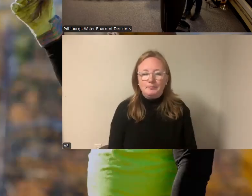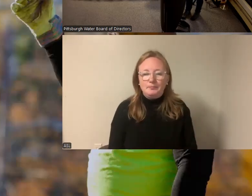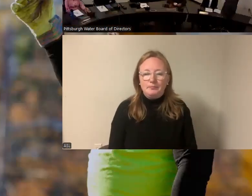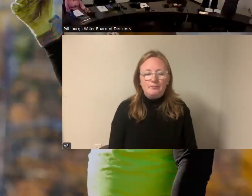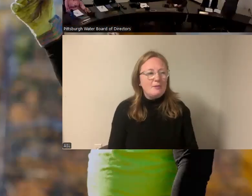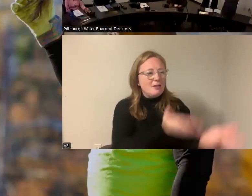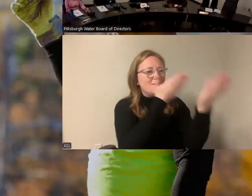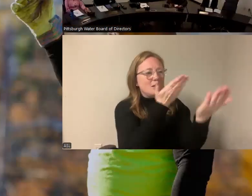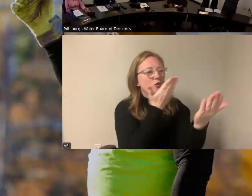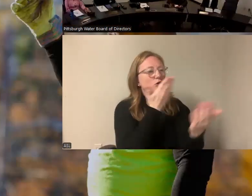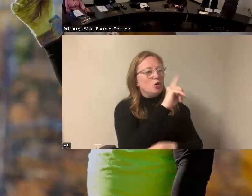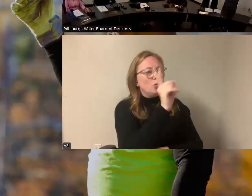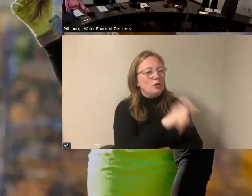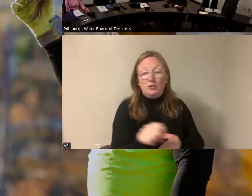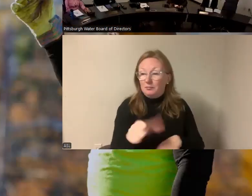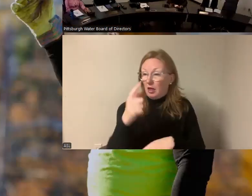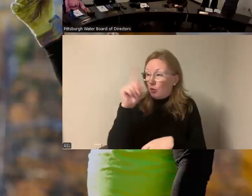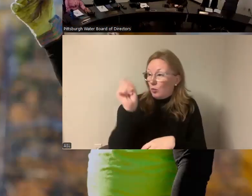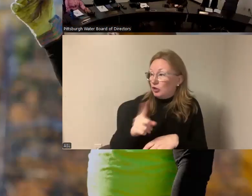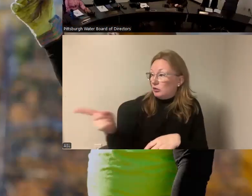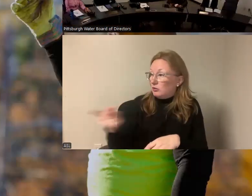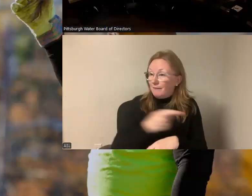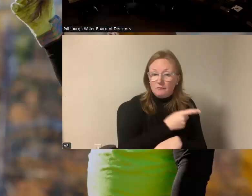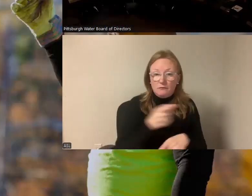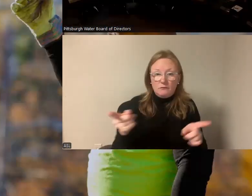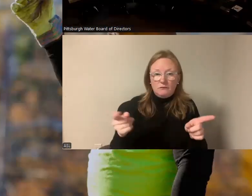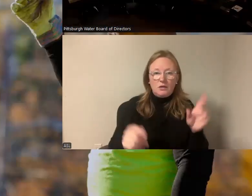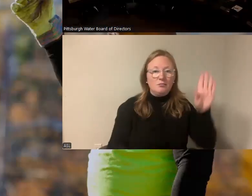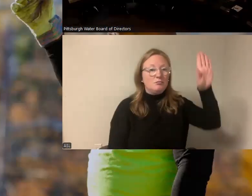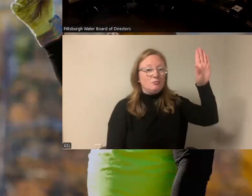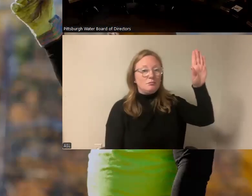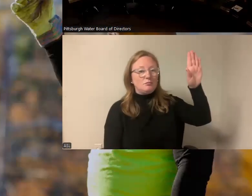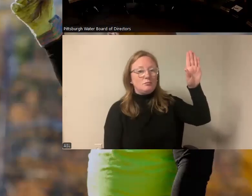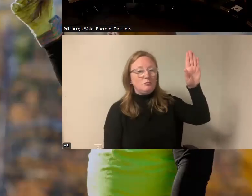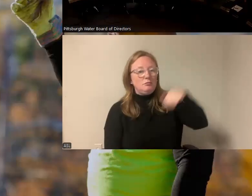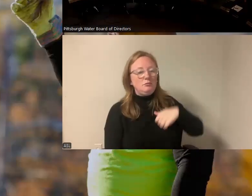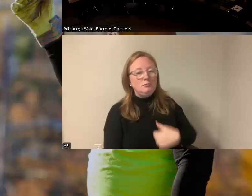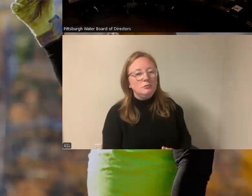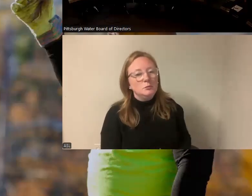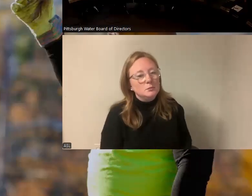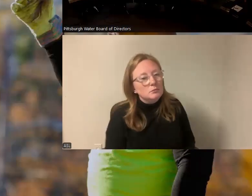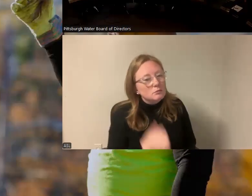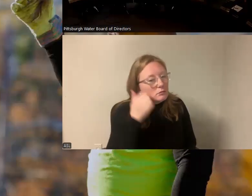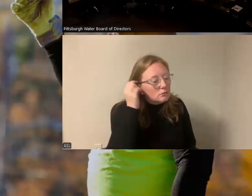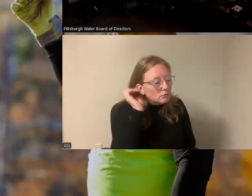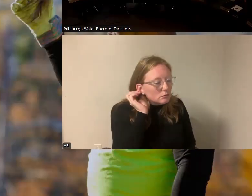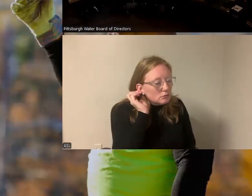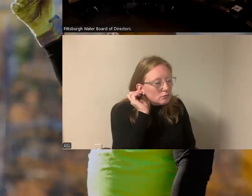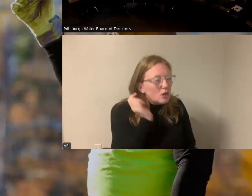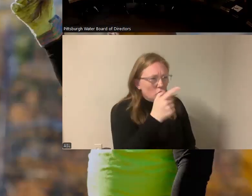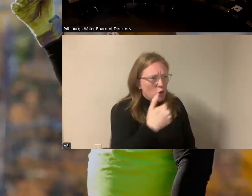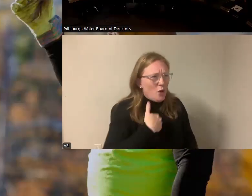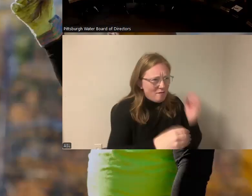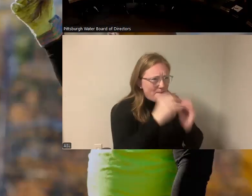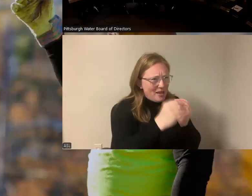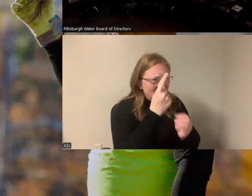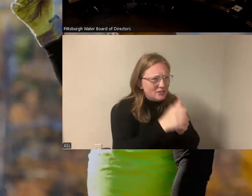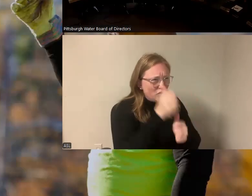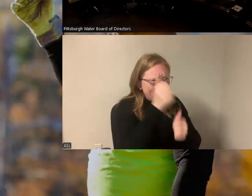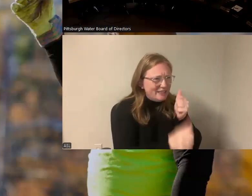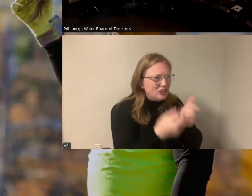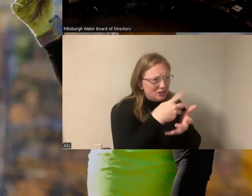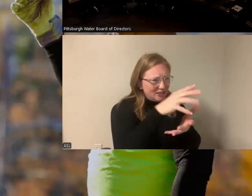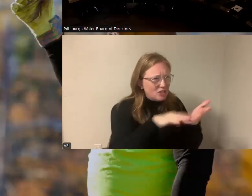Thank you. Good question. Any other questions? That brings up one. So is there a maintenance schedule for valves?